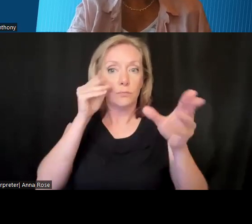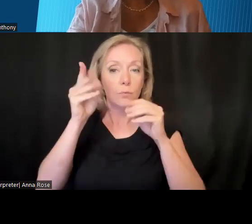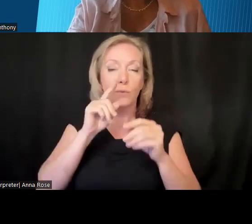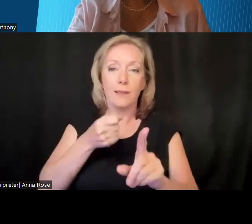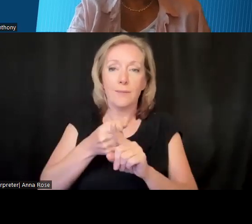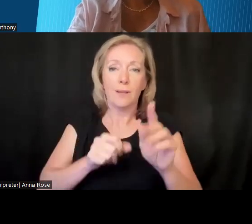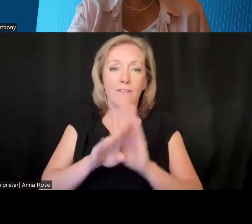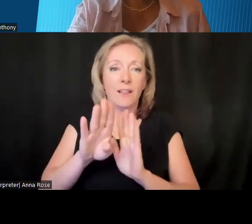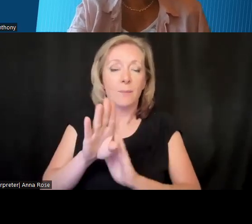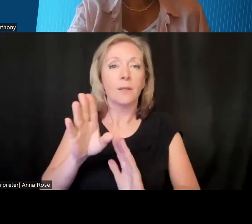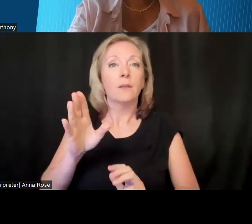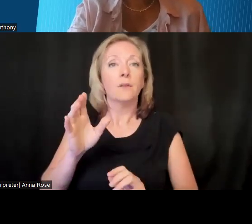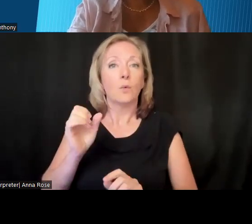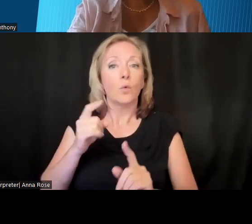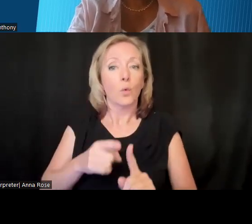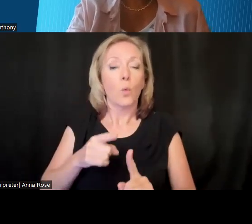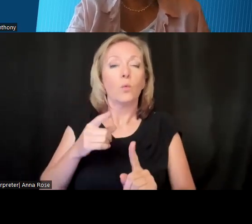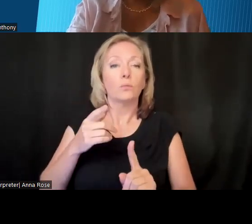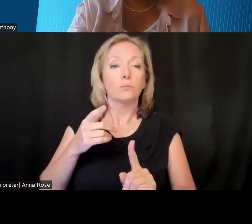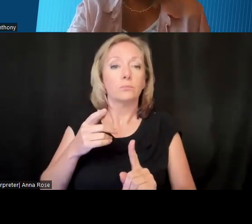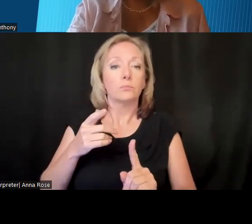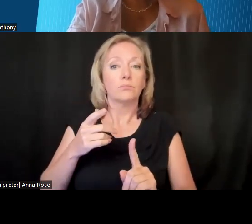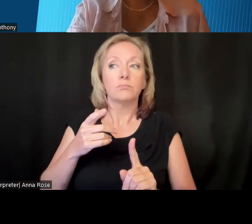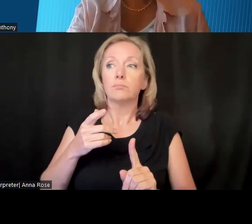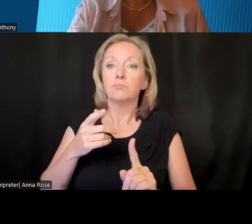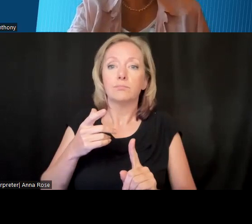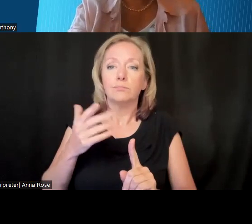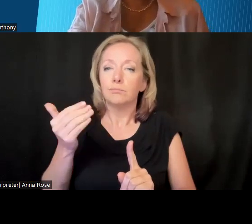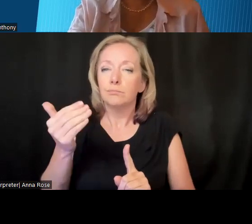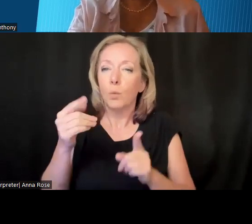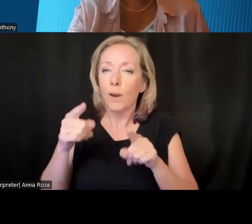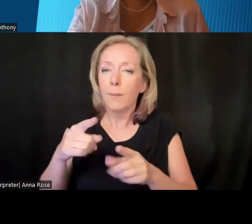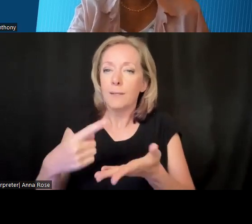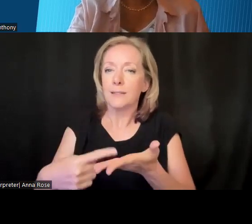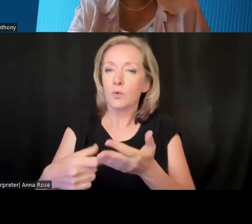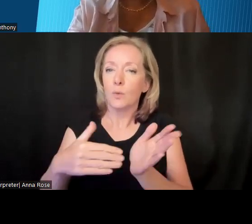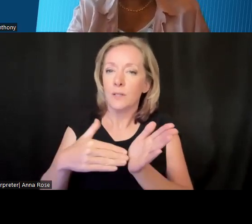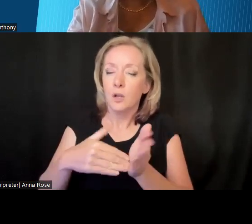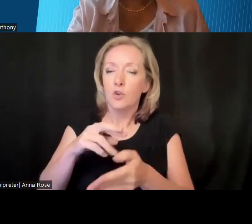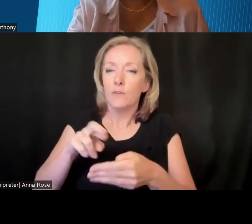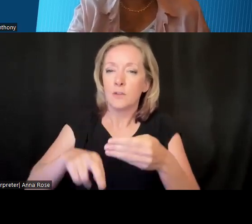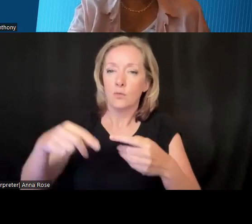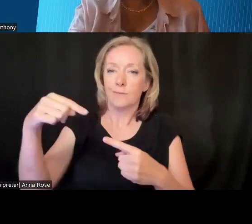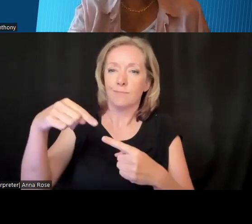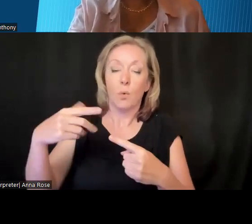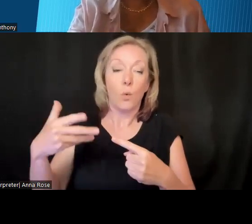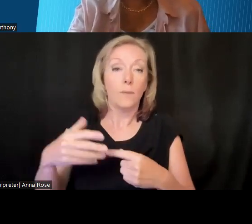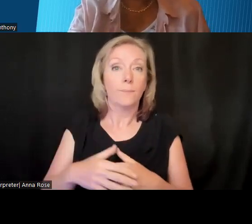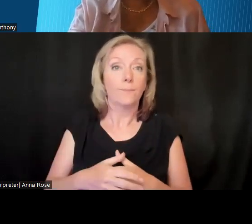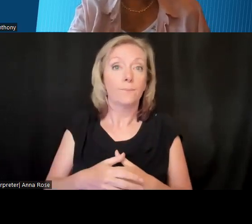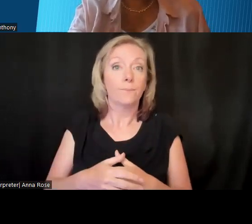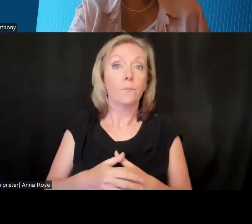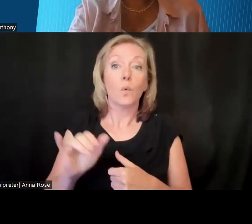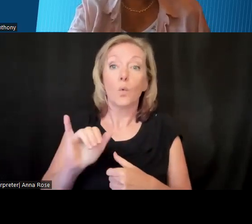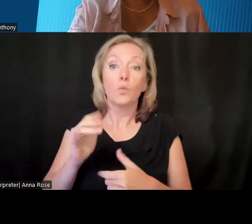development. So the goal is just to understand what was said and what were the results. This also may be a time that you